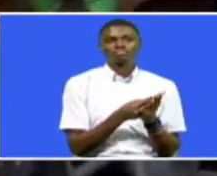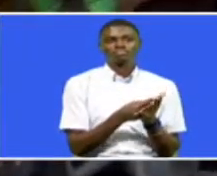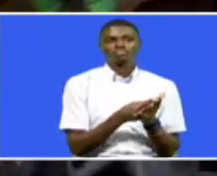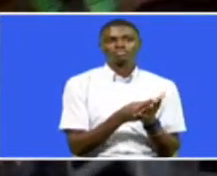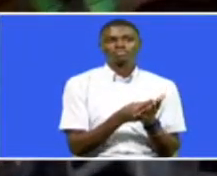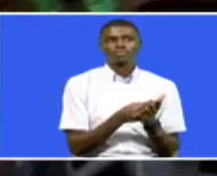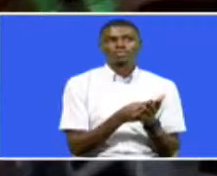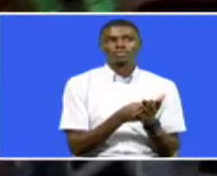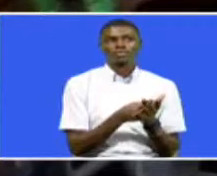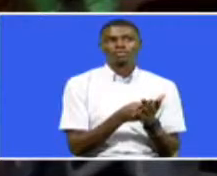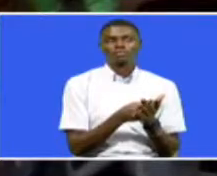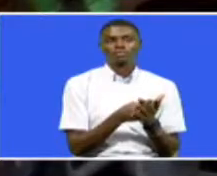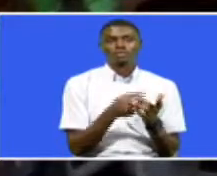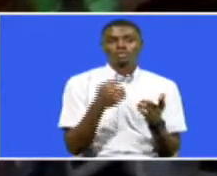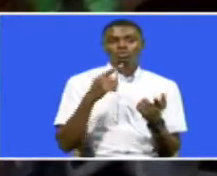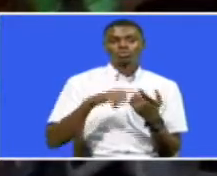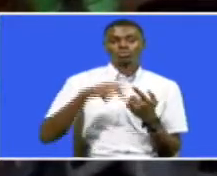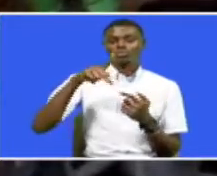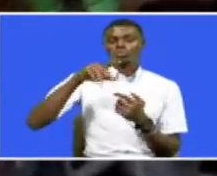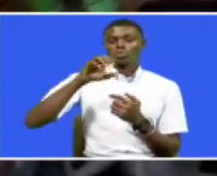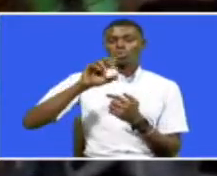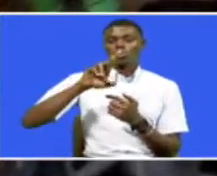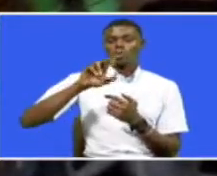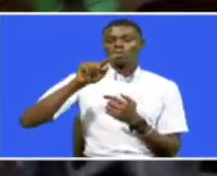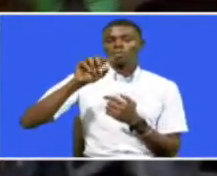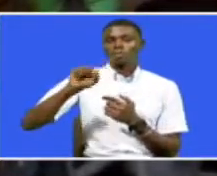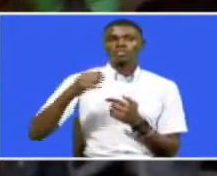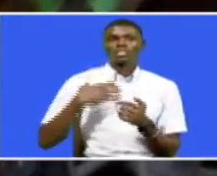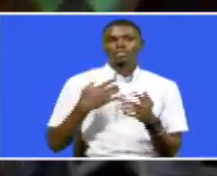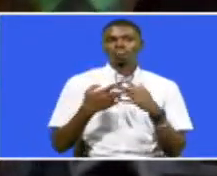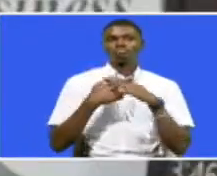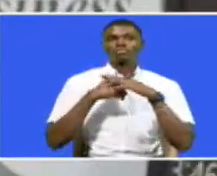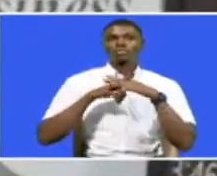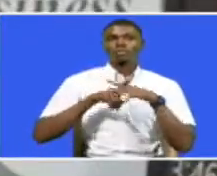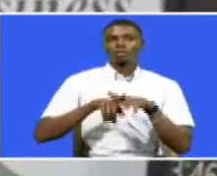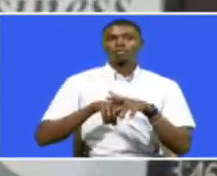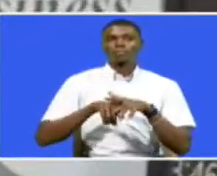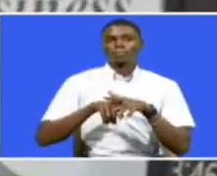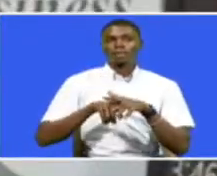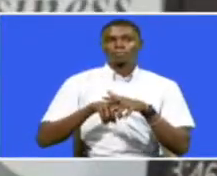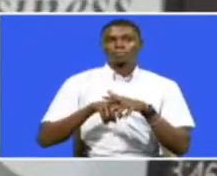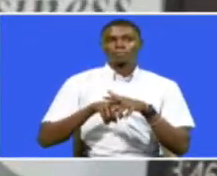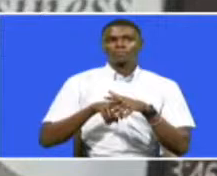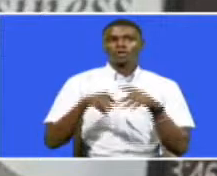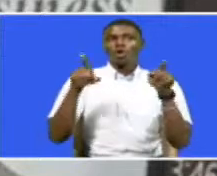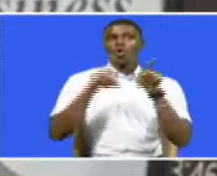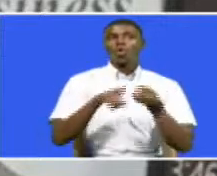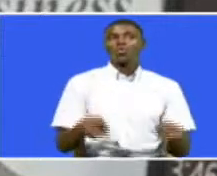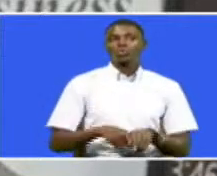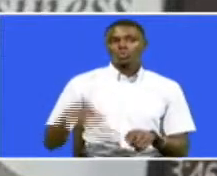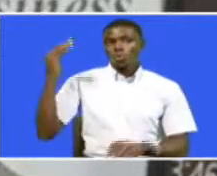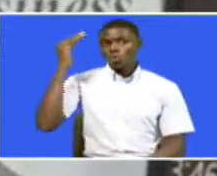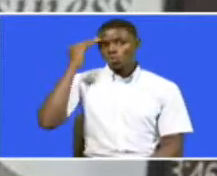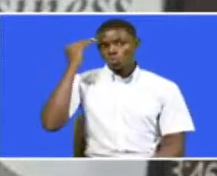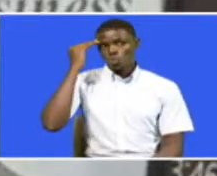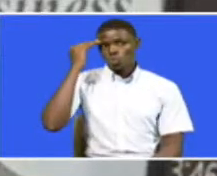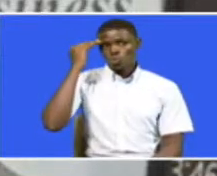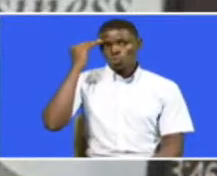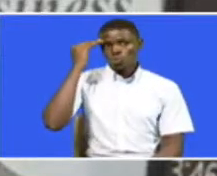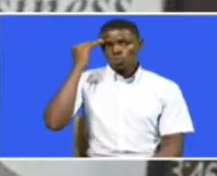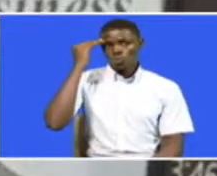into the rehabilitation of the port and kick off. We also know that there were